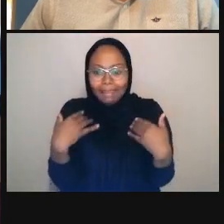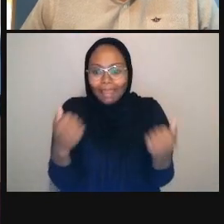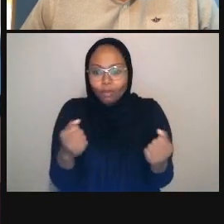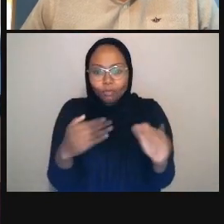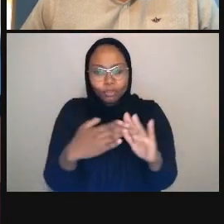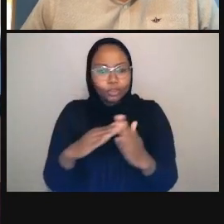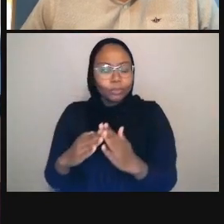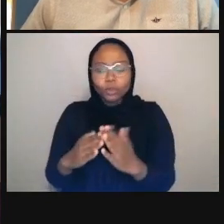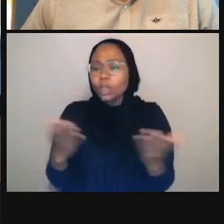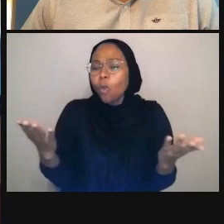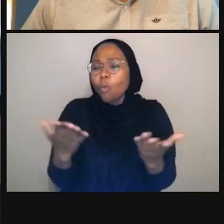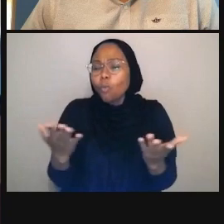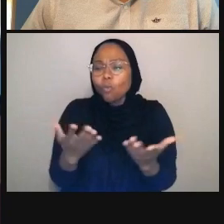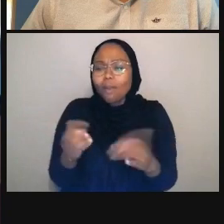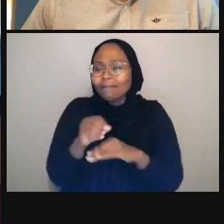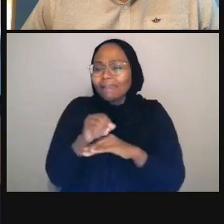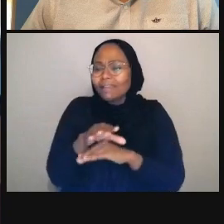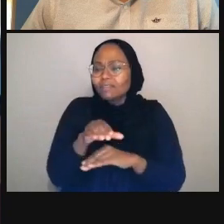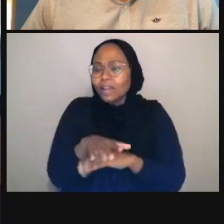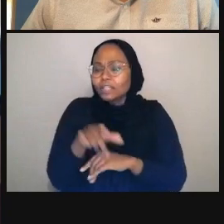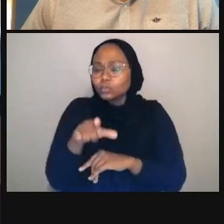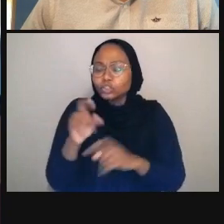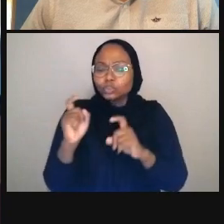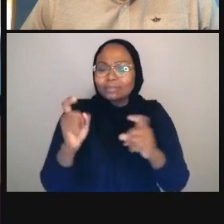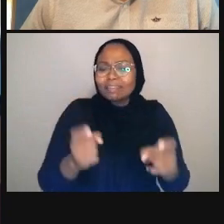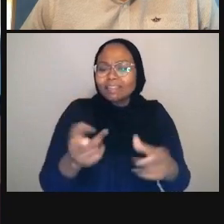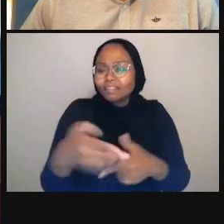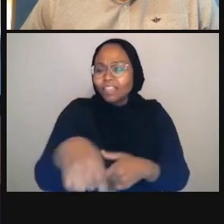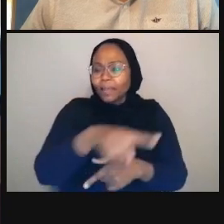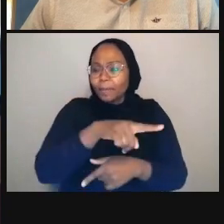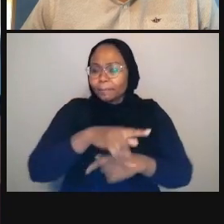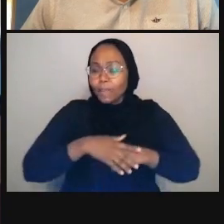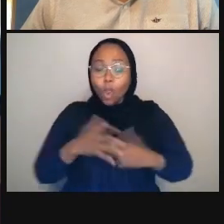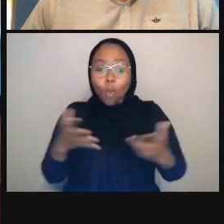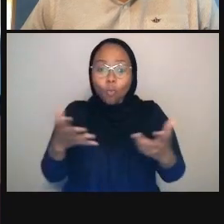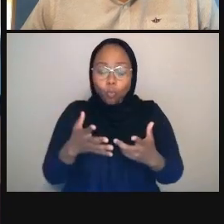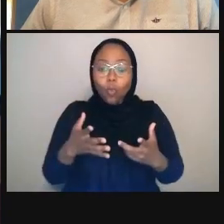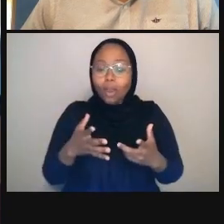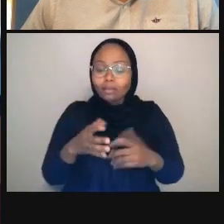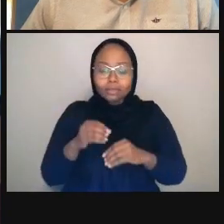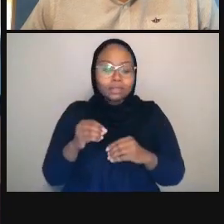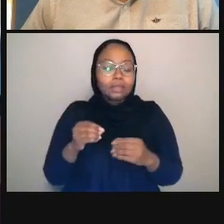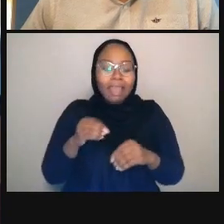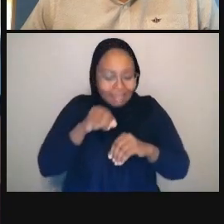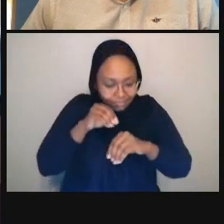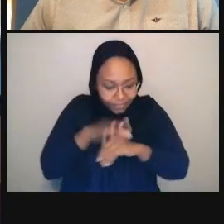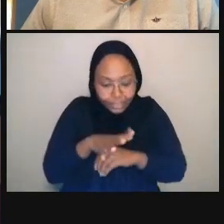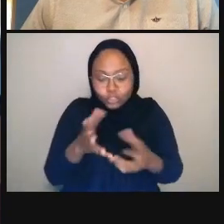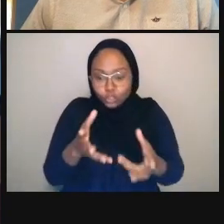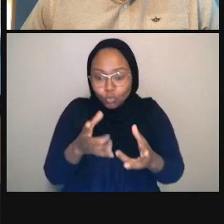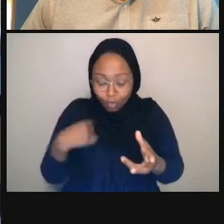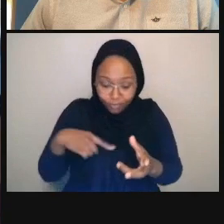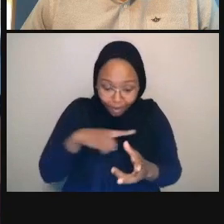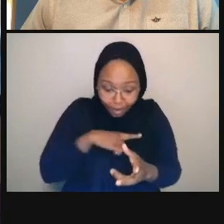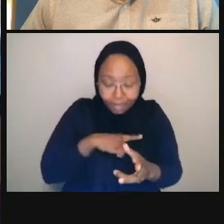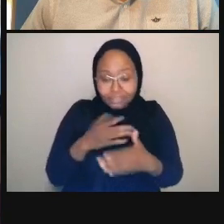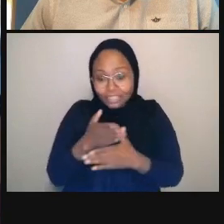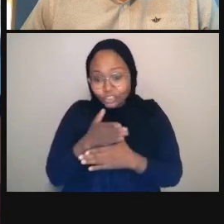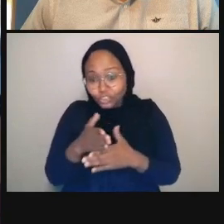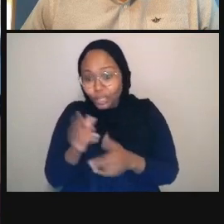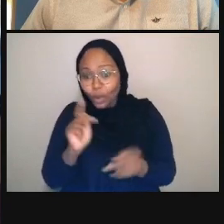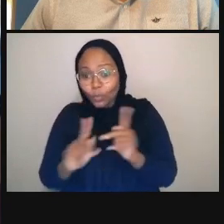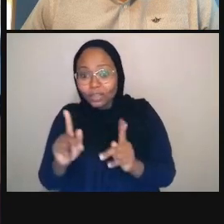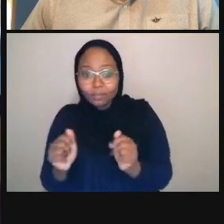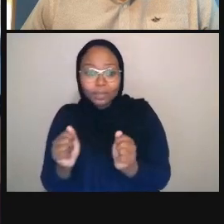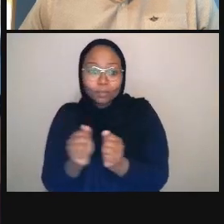advice would you give us? What message would you want to give them? What message would you like us, AMHP, to share with those people to share when it comes to vaccine